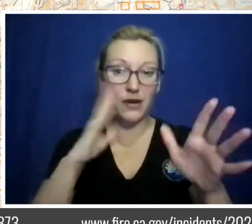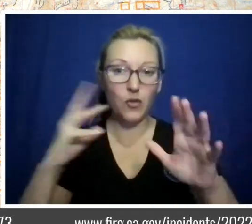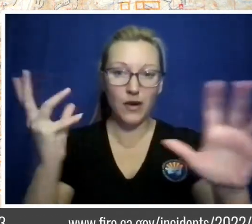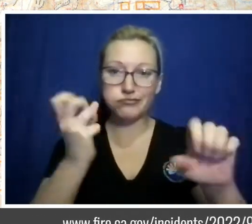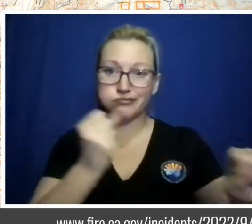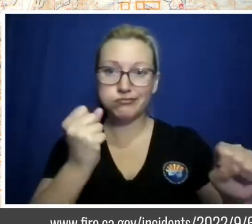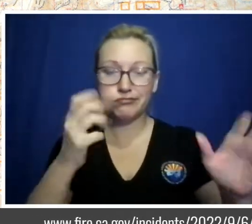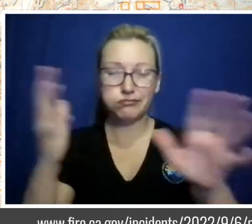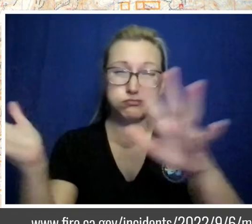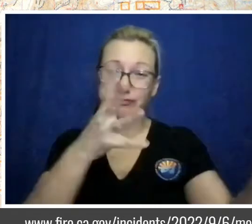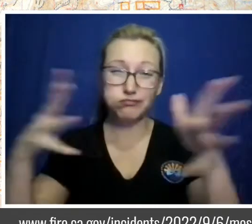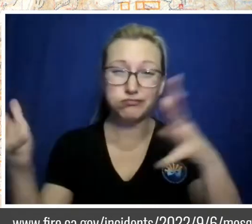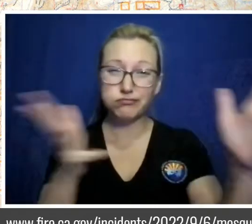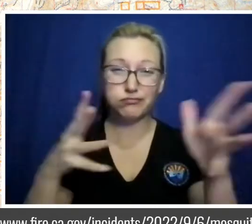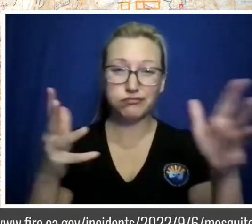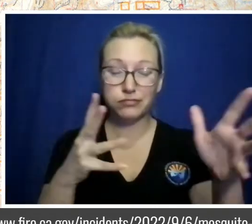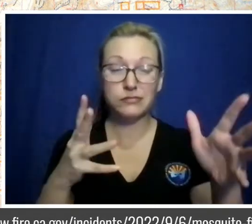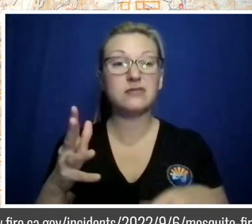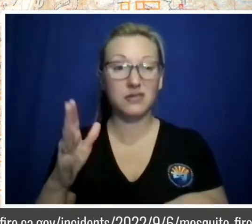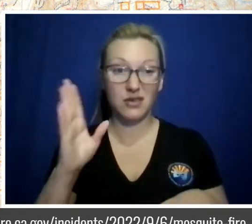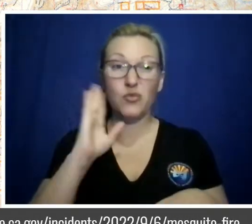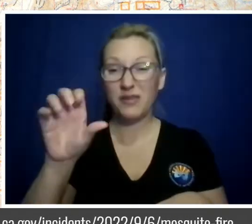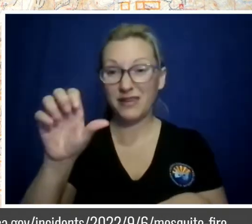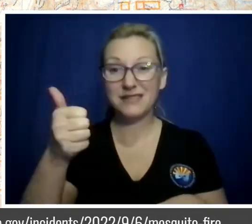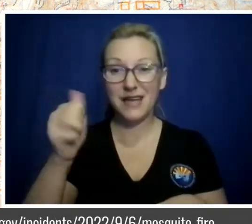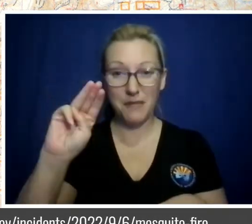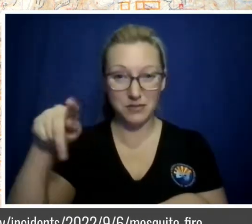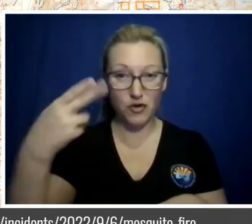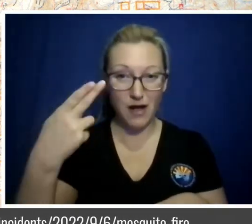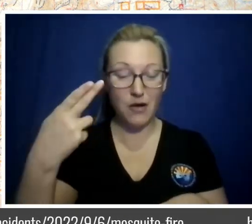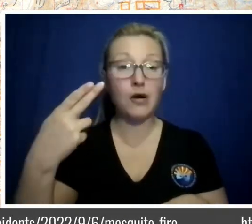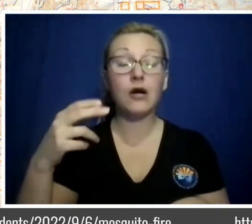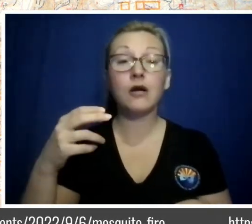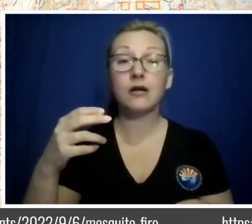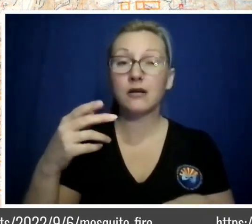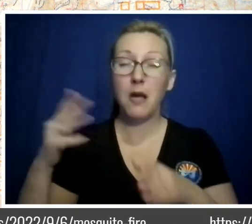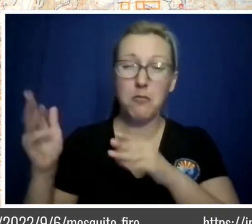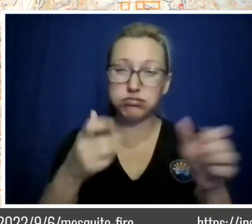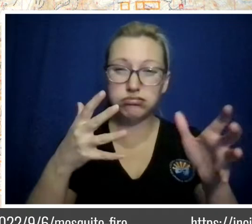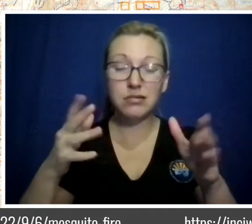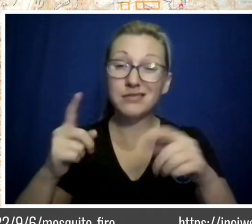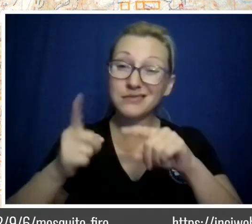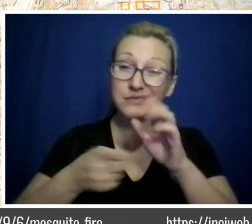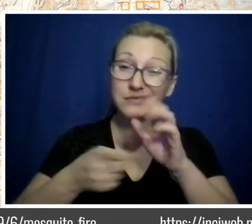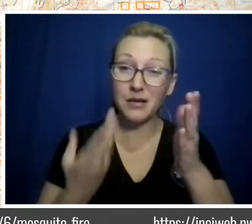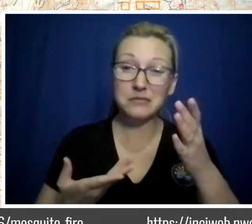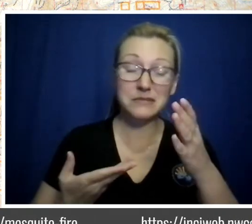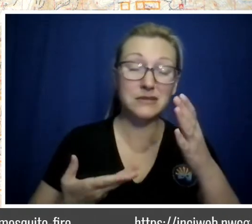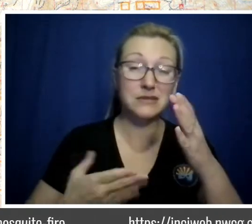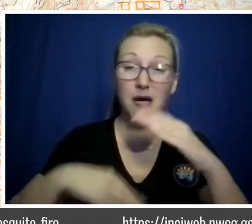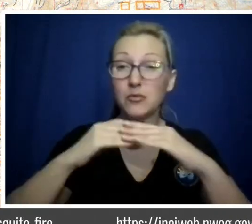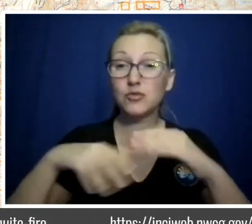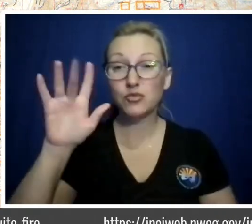about 10 miles per hour sustained and gusts in the 20 to 25 mile per hour range on the